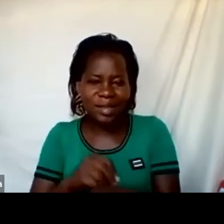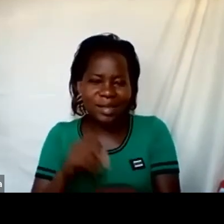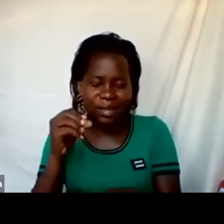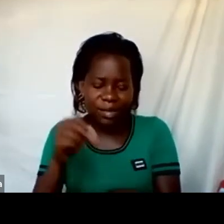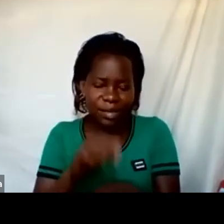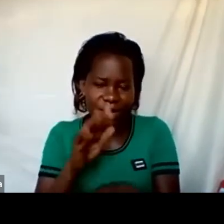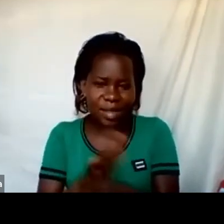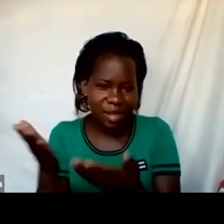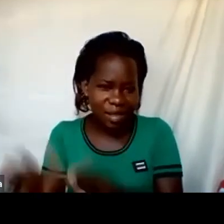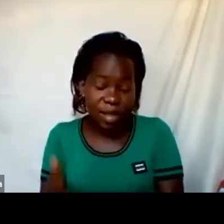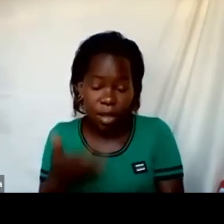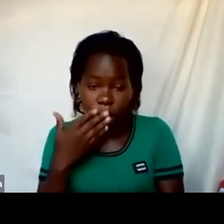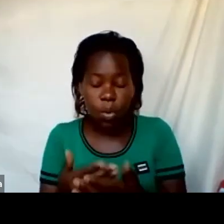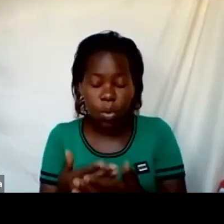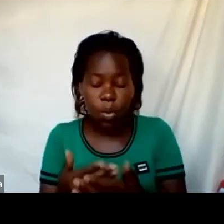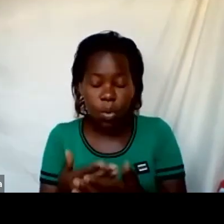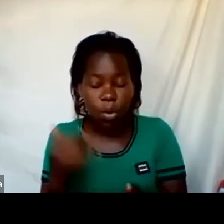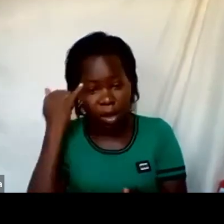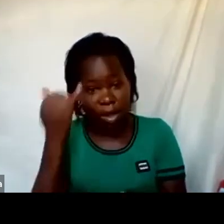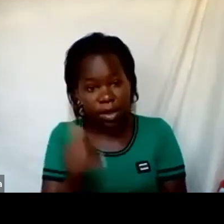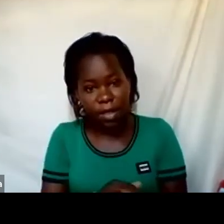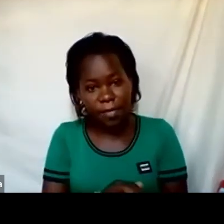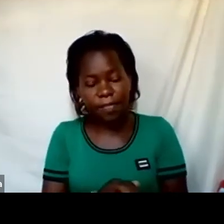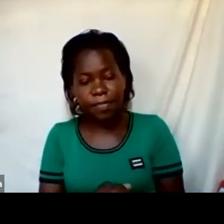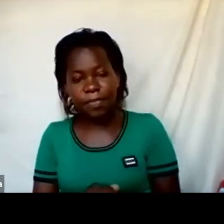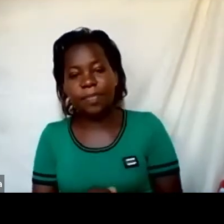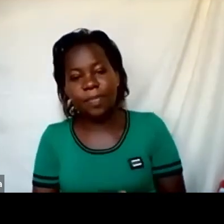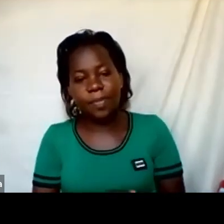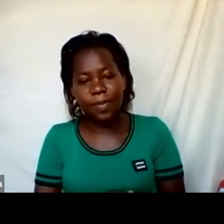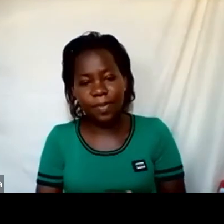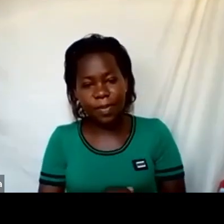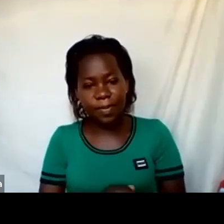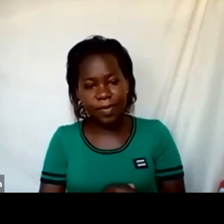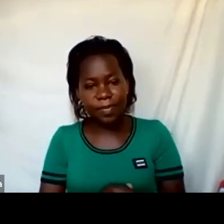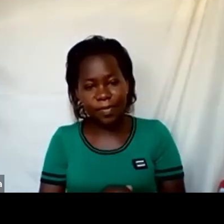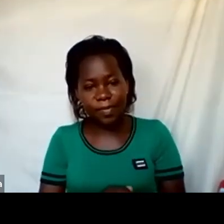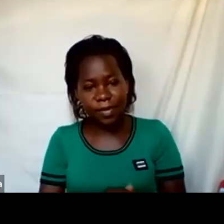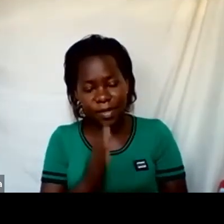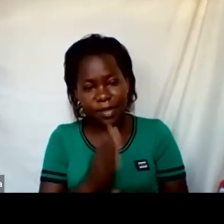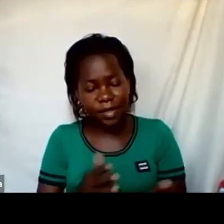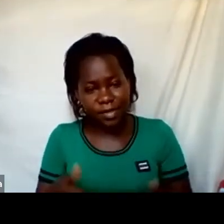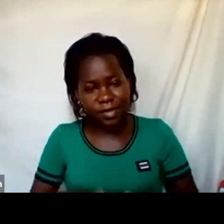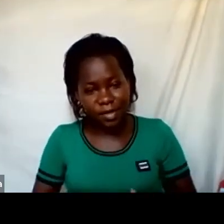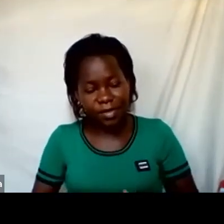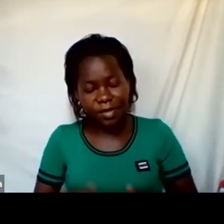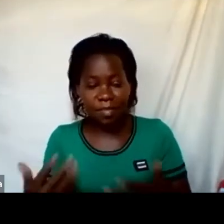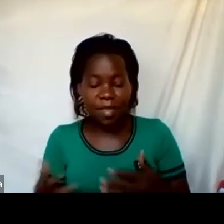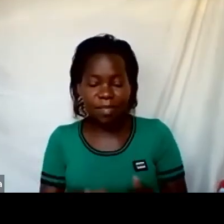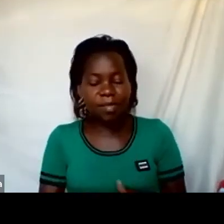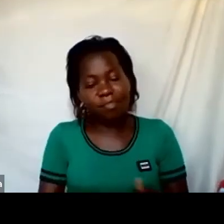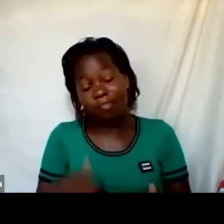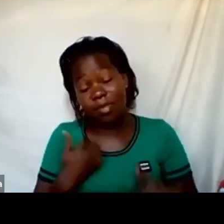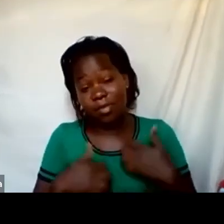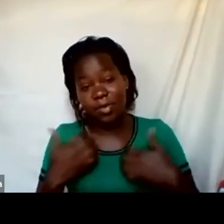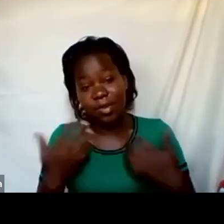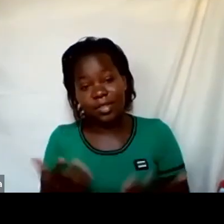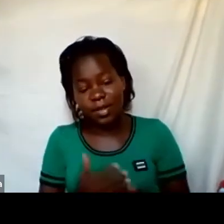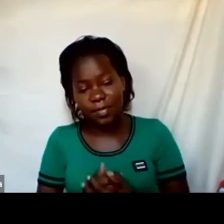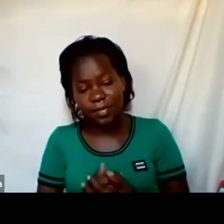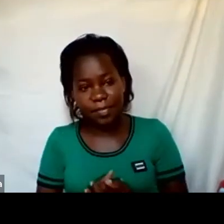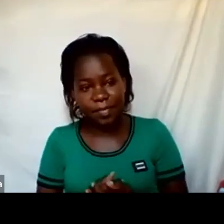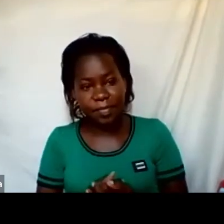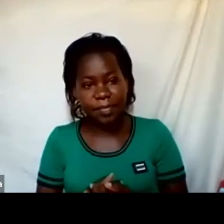doesn't repel members of the opposite sex. For some of the youth, I think that might be a big issue. So something to look into. But all